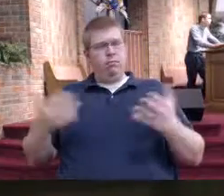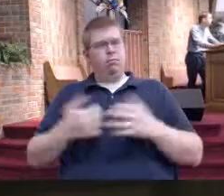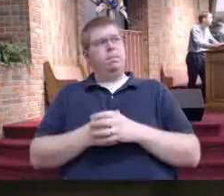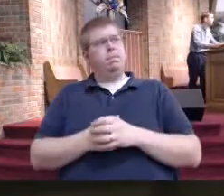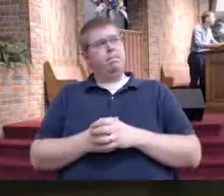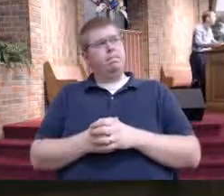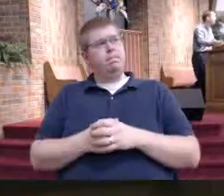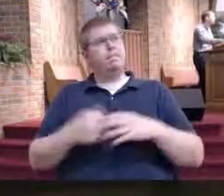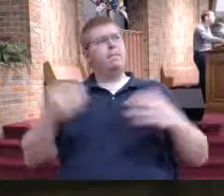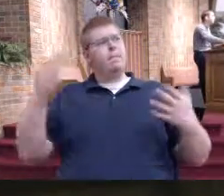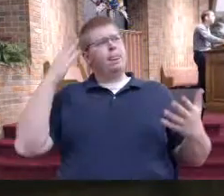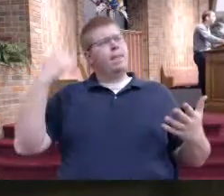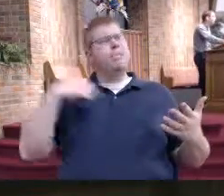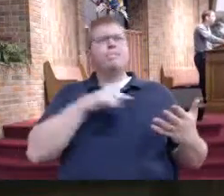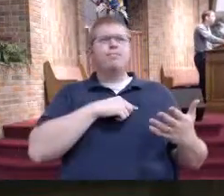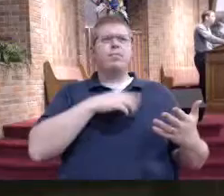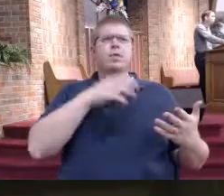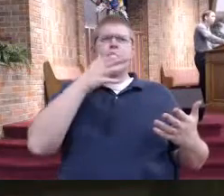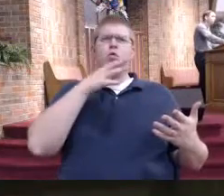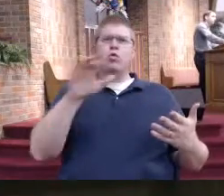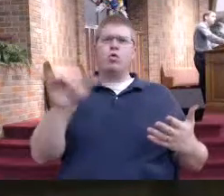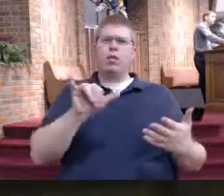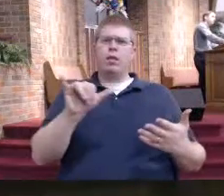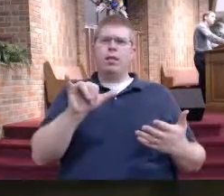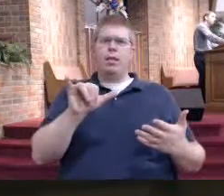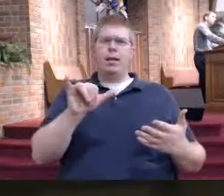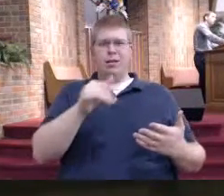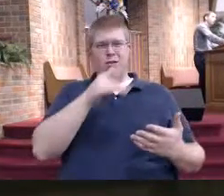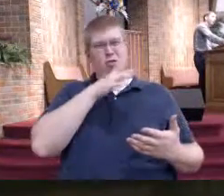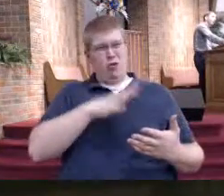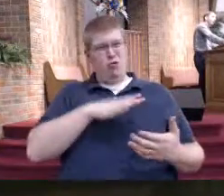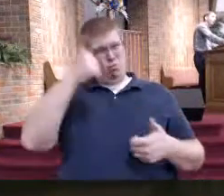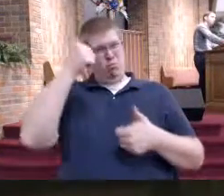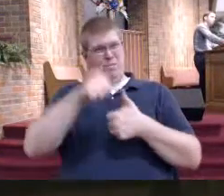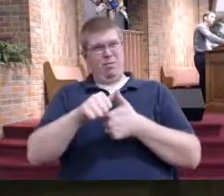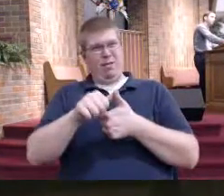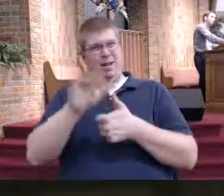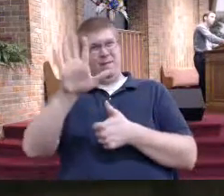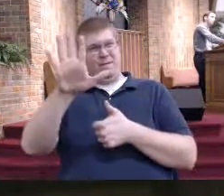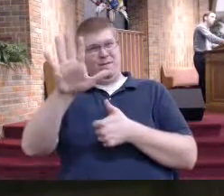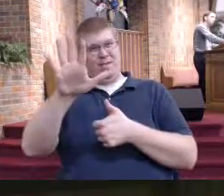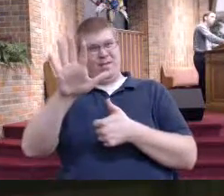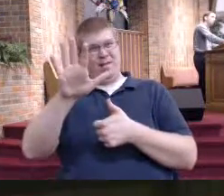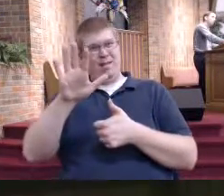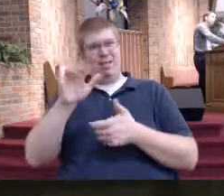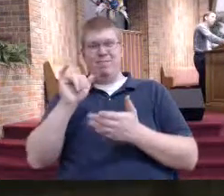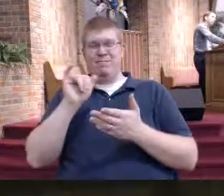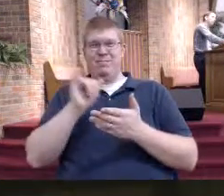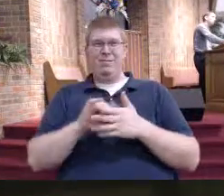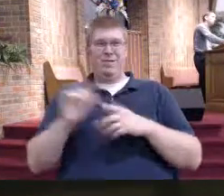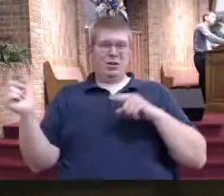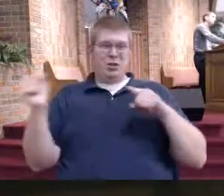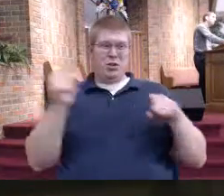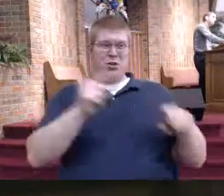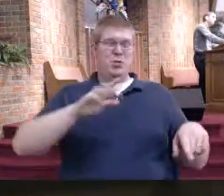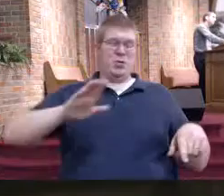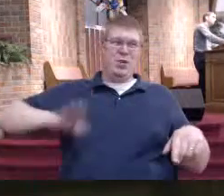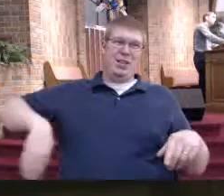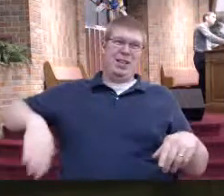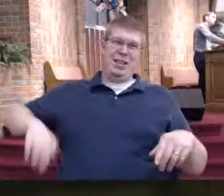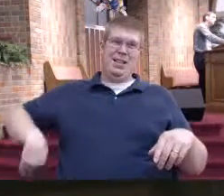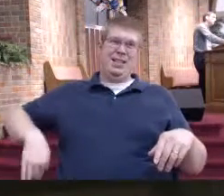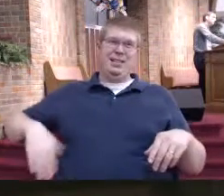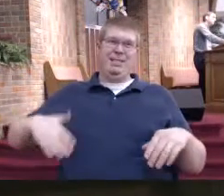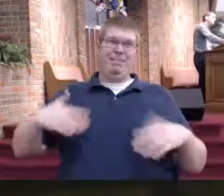we don't want to be like the five young foolish women that showed up late to the bridegroom's